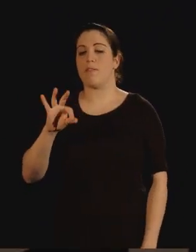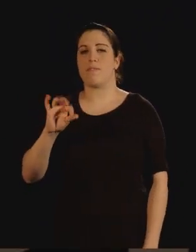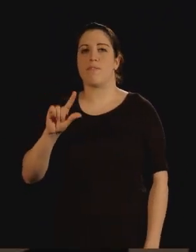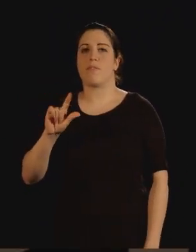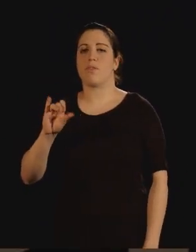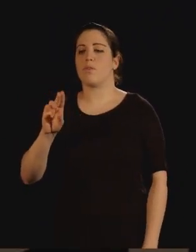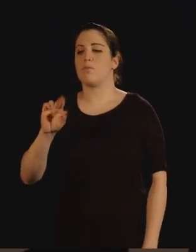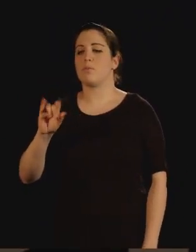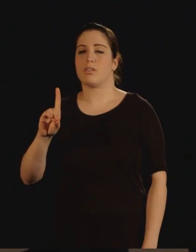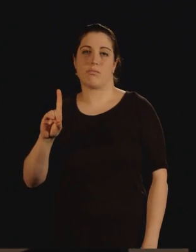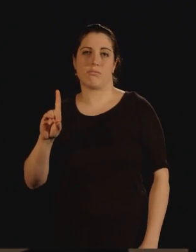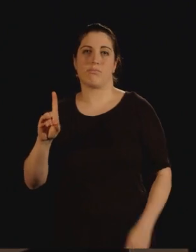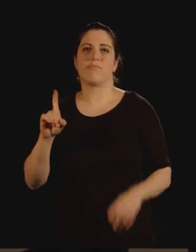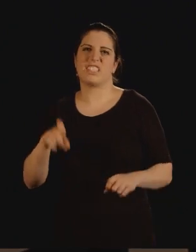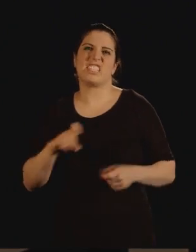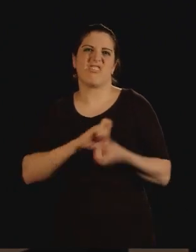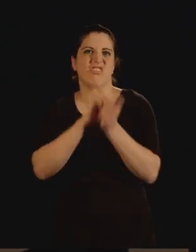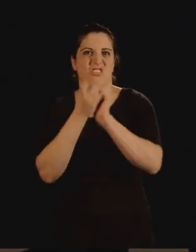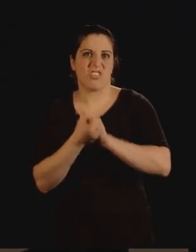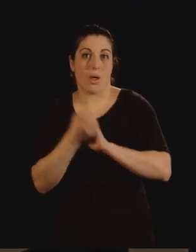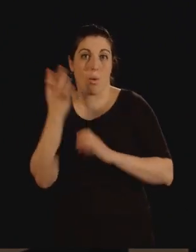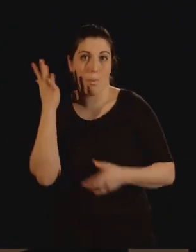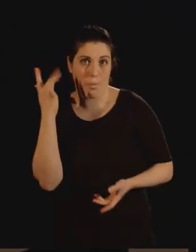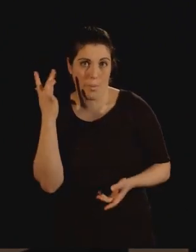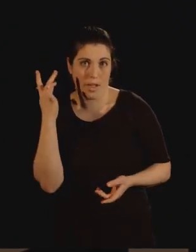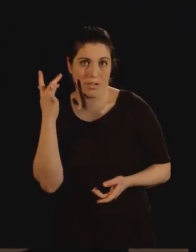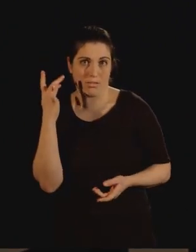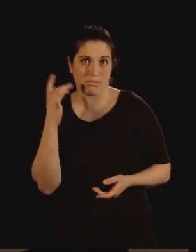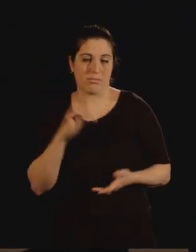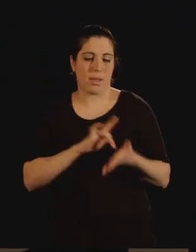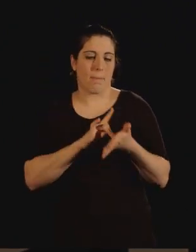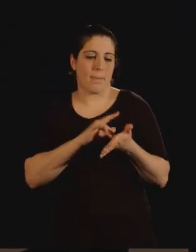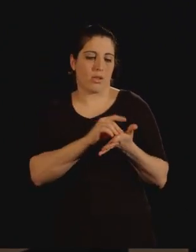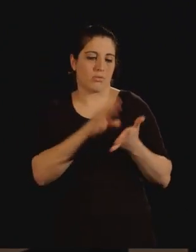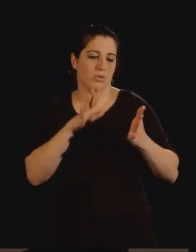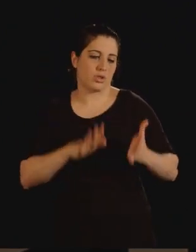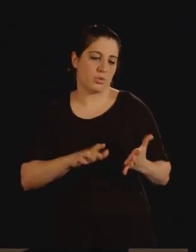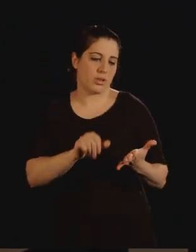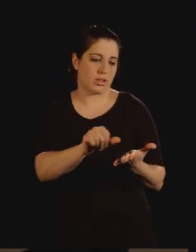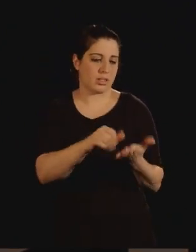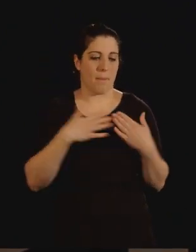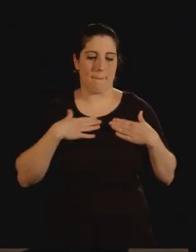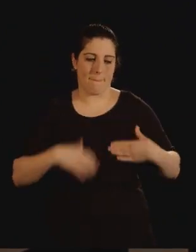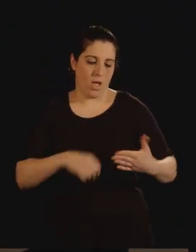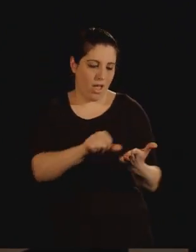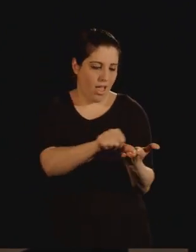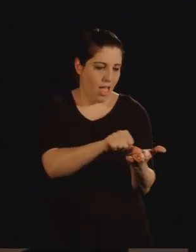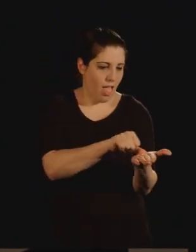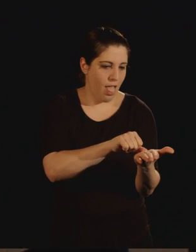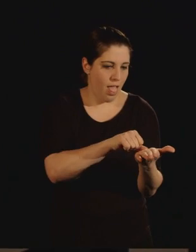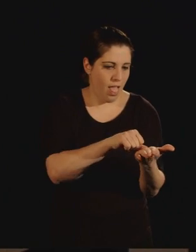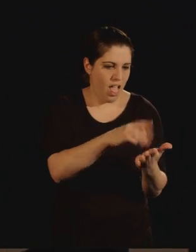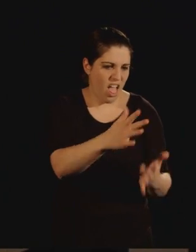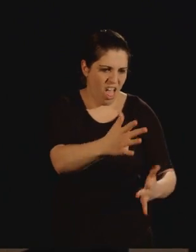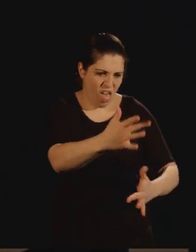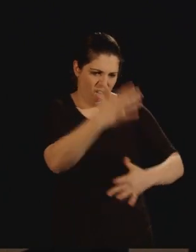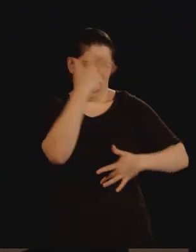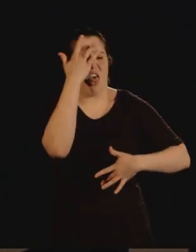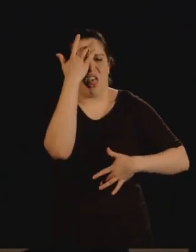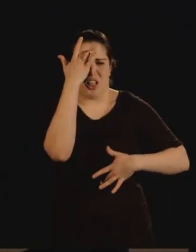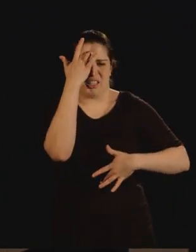medical students, they were falling deathly ill as a result of dissecting arsenic-laden